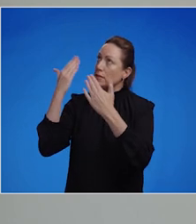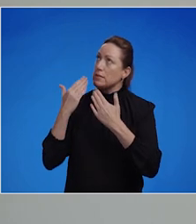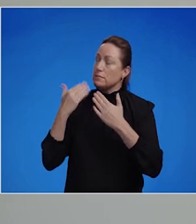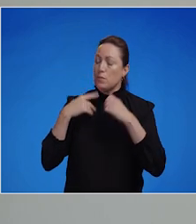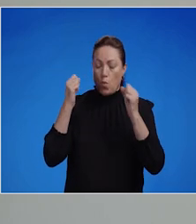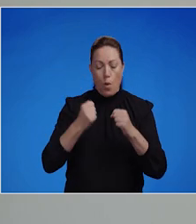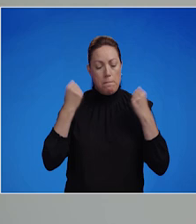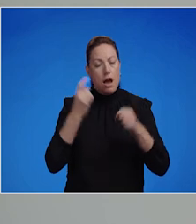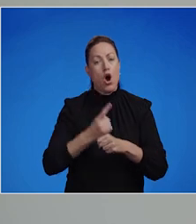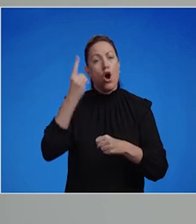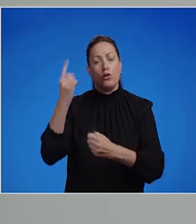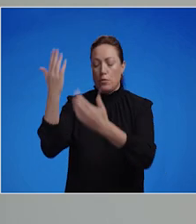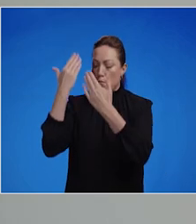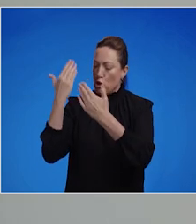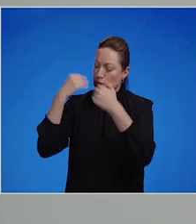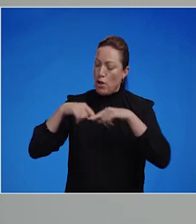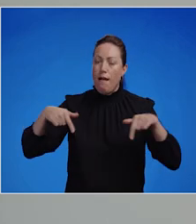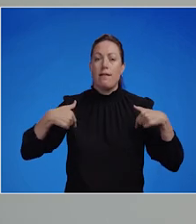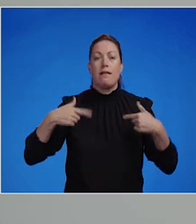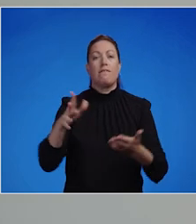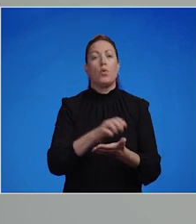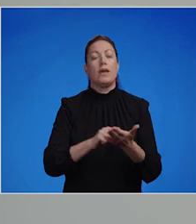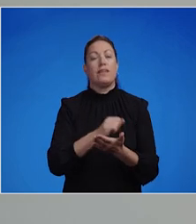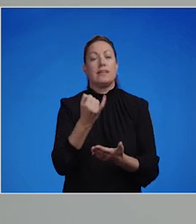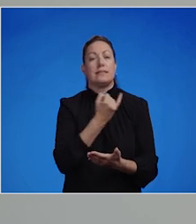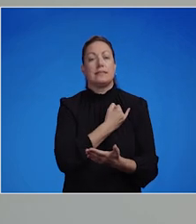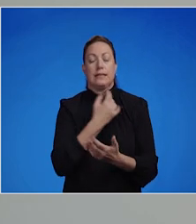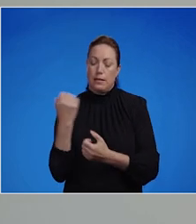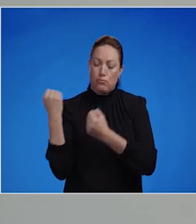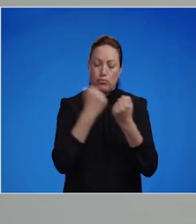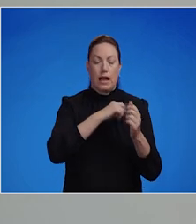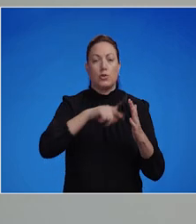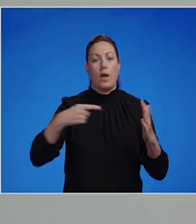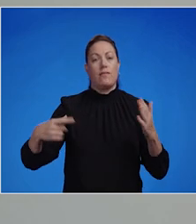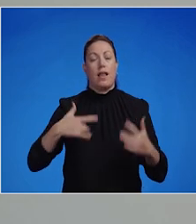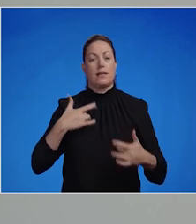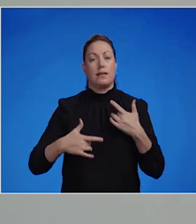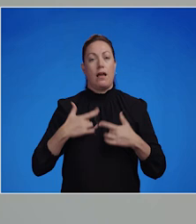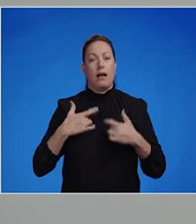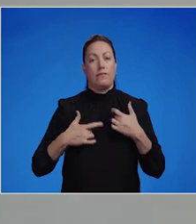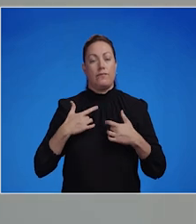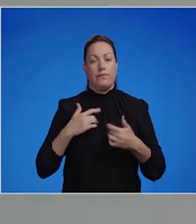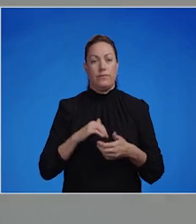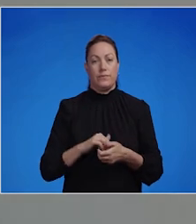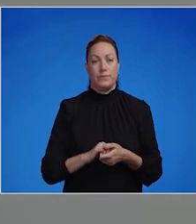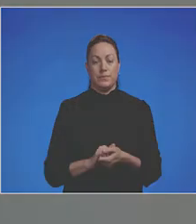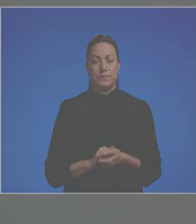mercy. May Almighty God have mercy on us, forgive us our sins, and bring us to everlasting